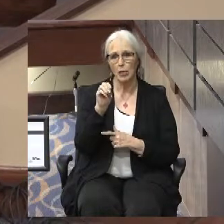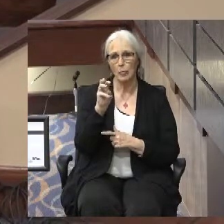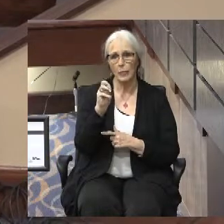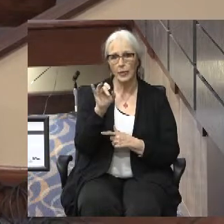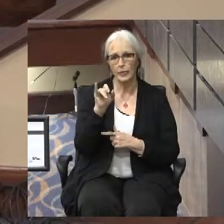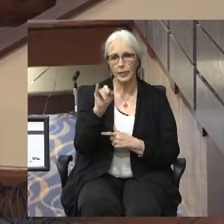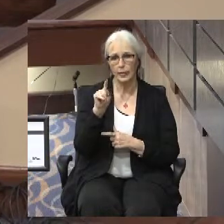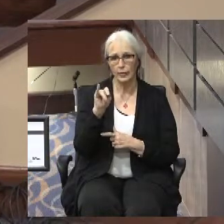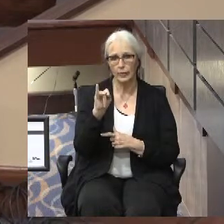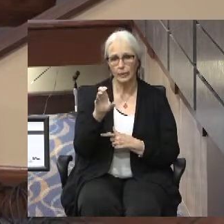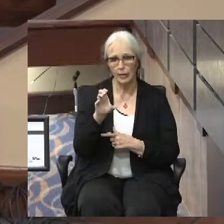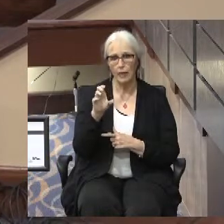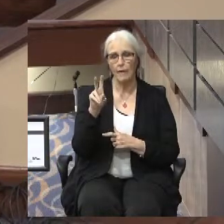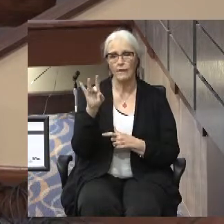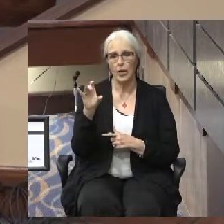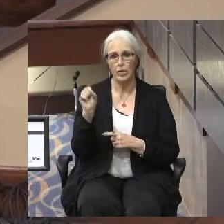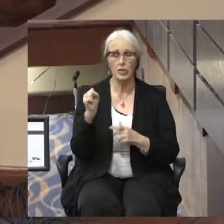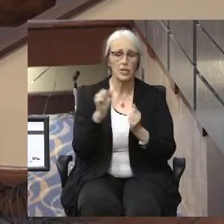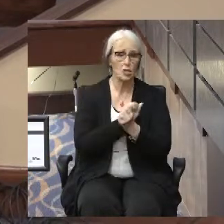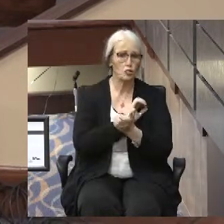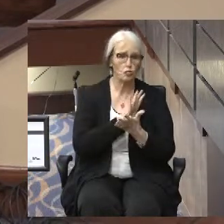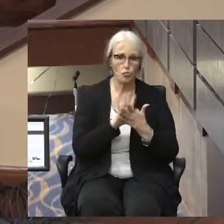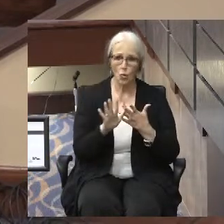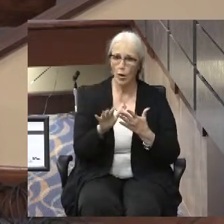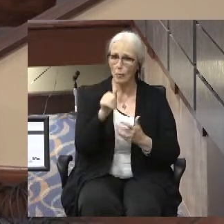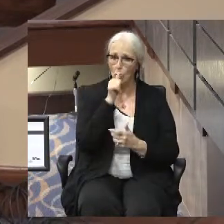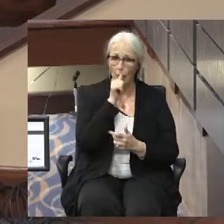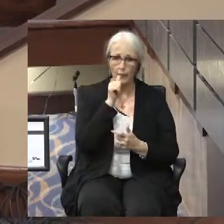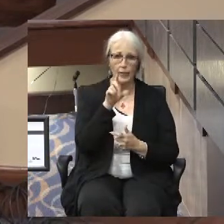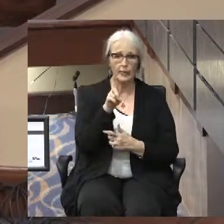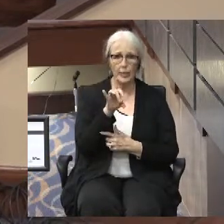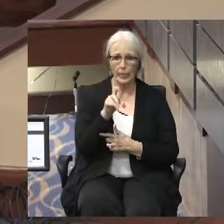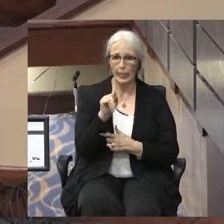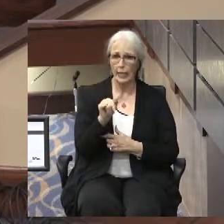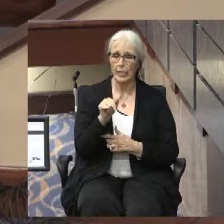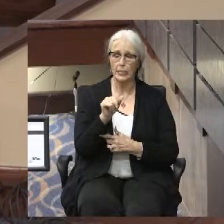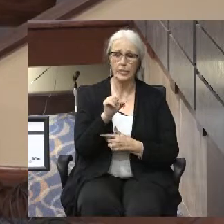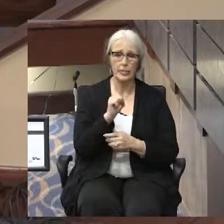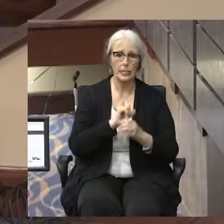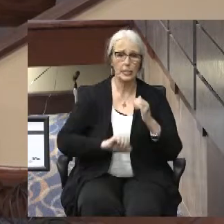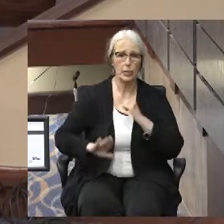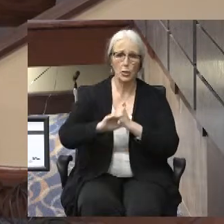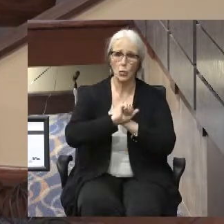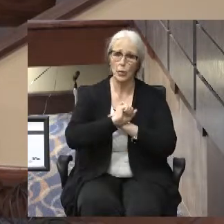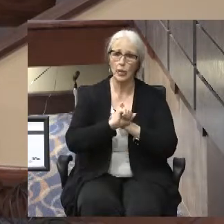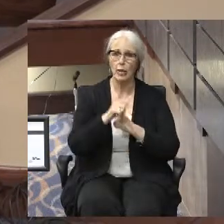Domestic violence destroys an individual's privacy, dignity, and security due to the